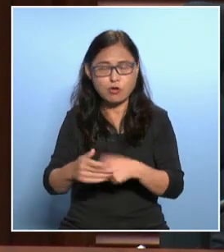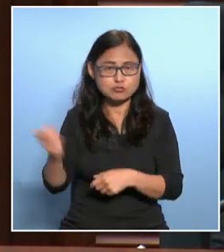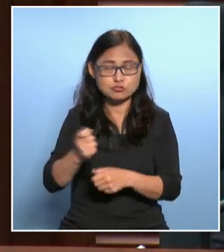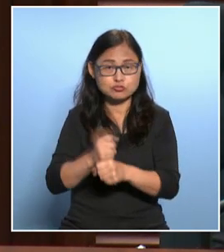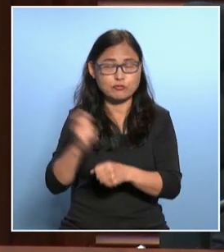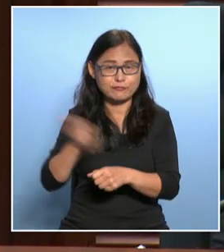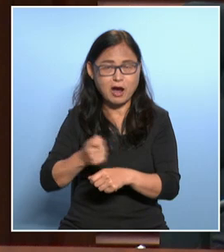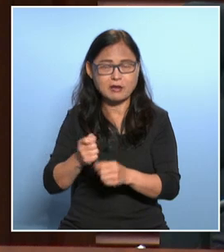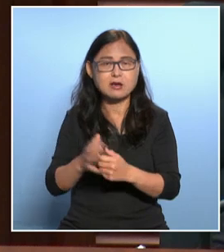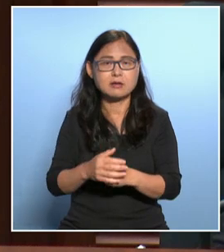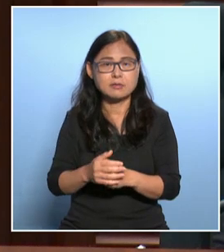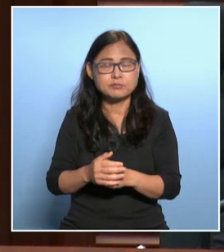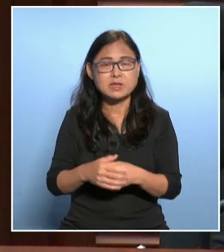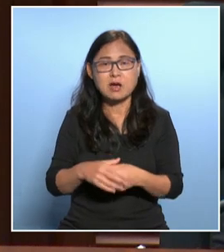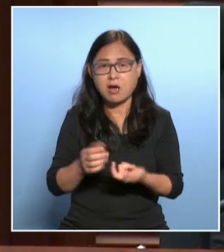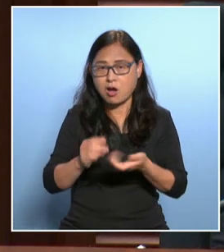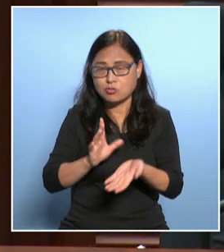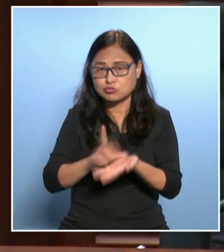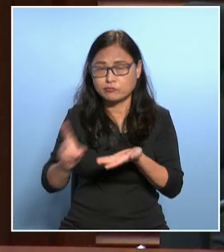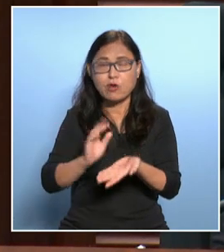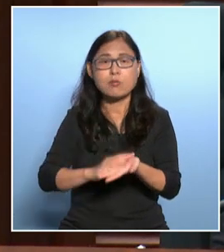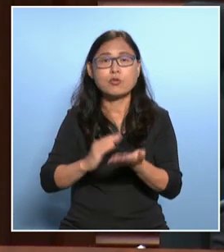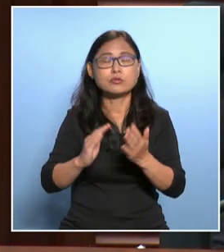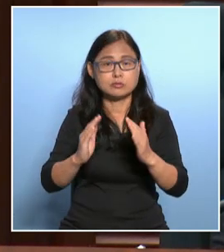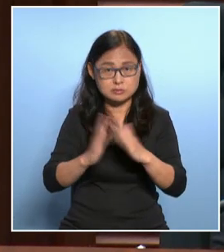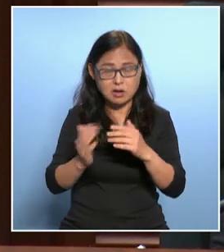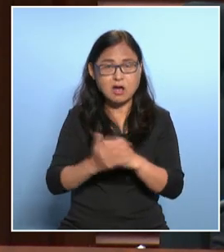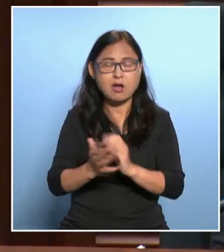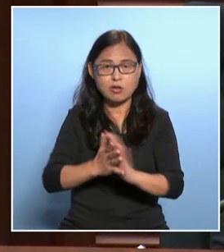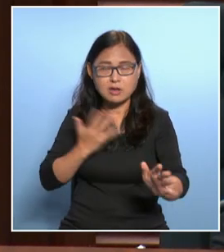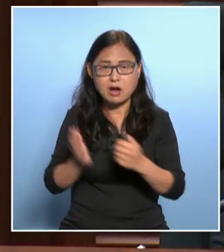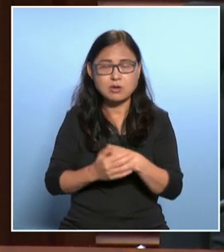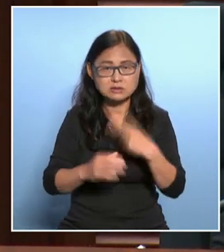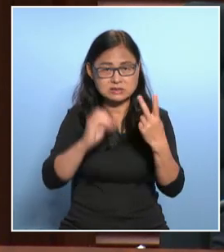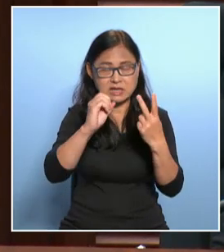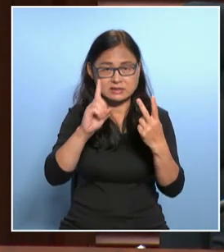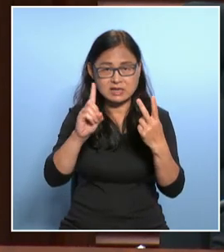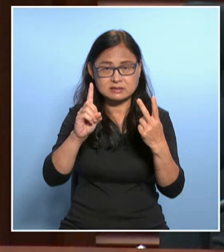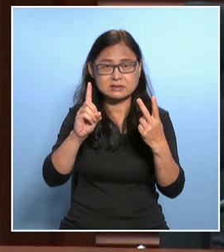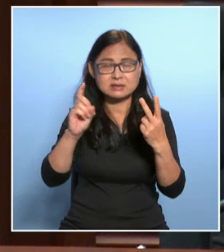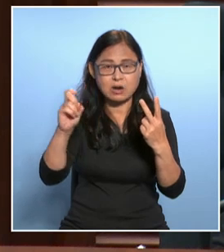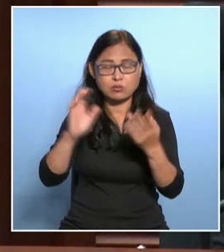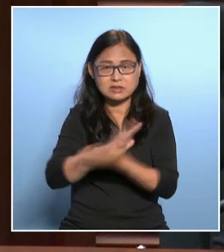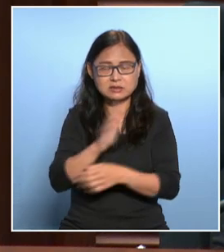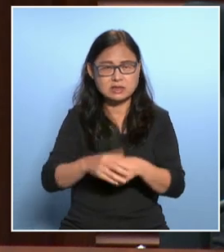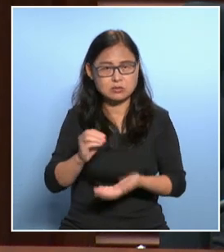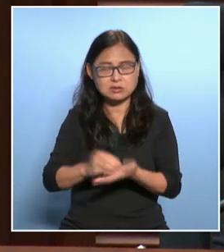patients to better cater to their needs. To improve or to shorten the waiting time,